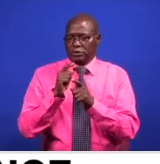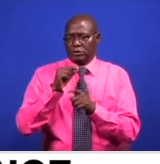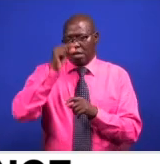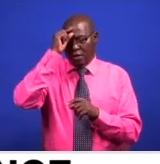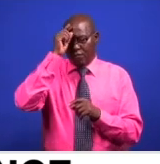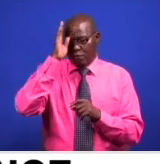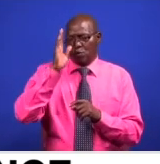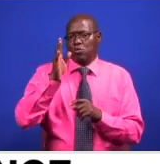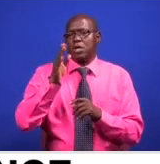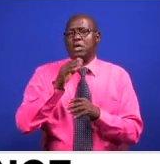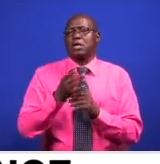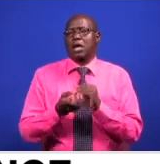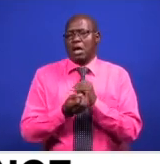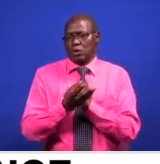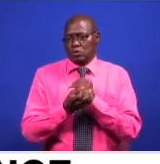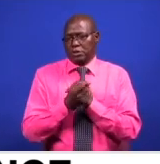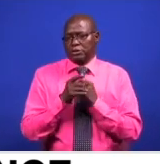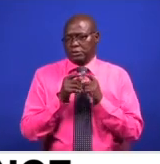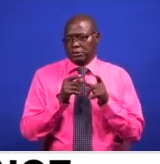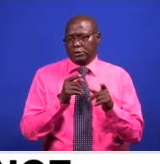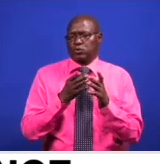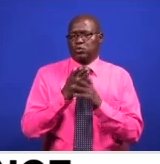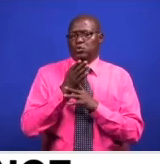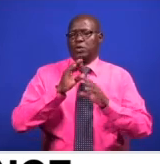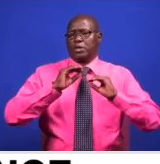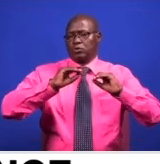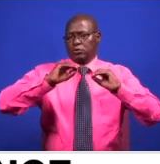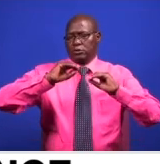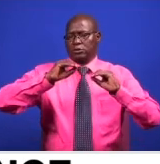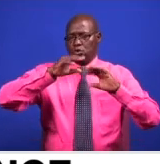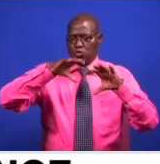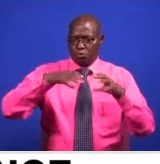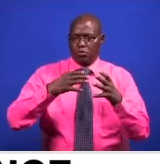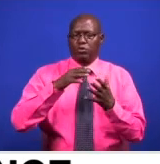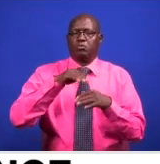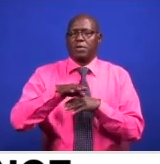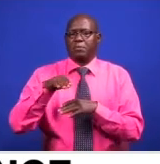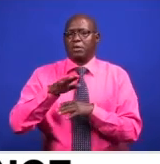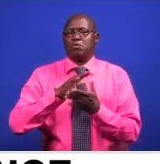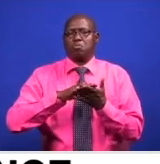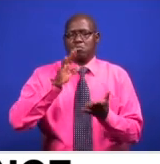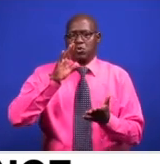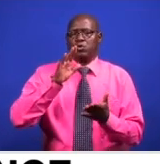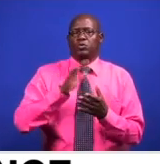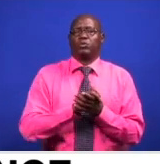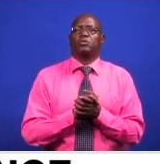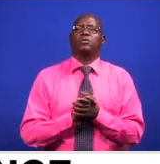some point to address it by educating communities to plant more drought-resistant foods